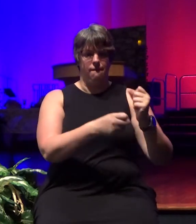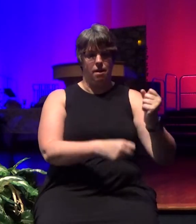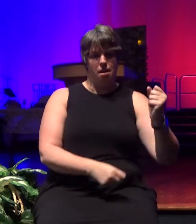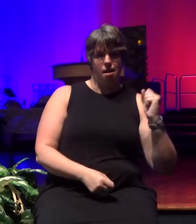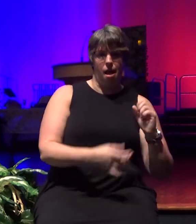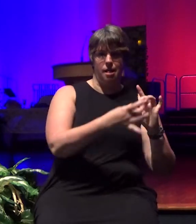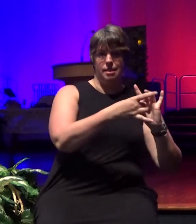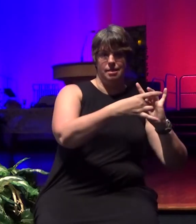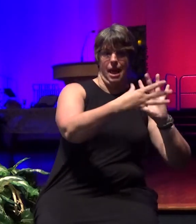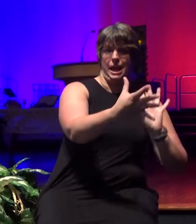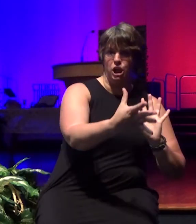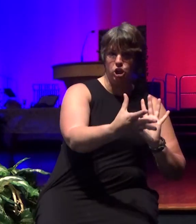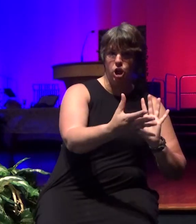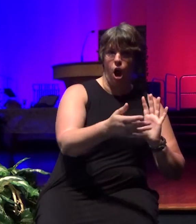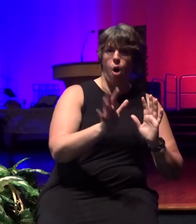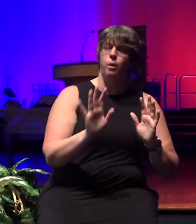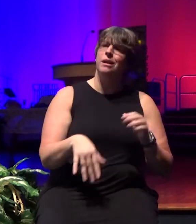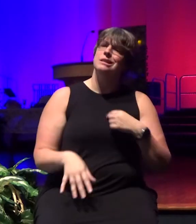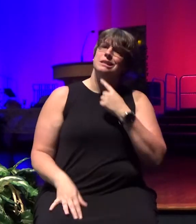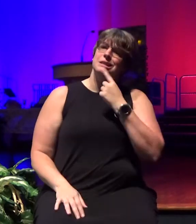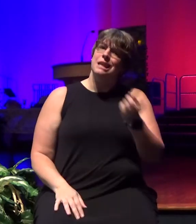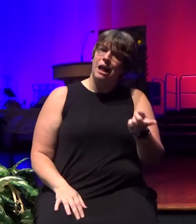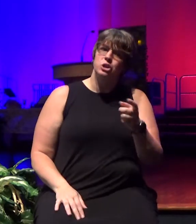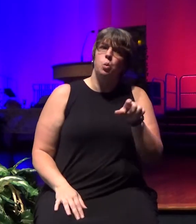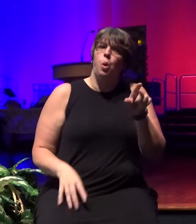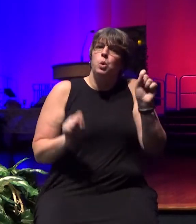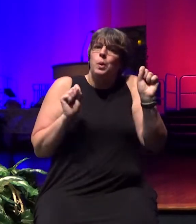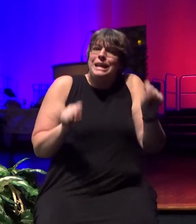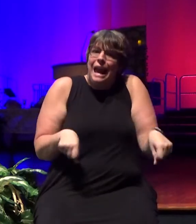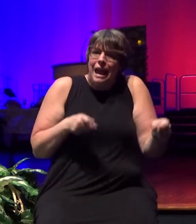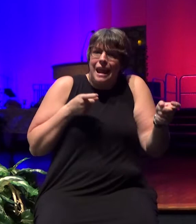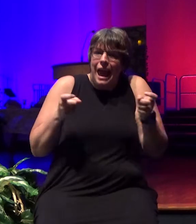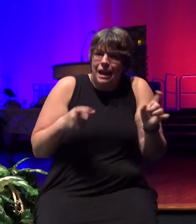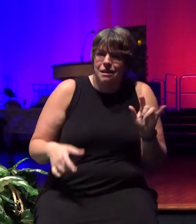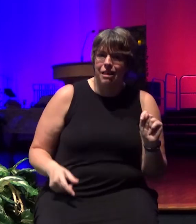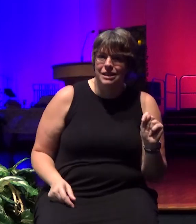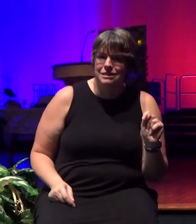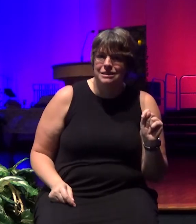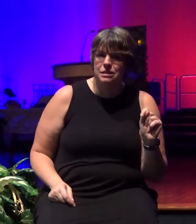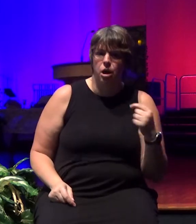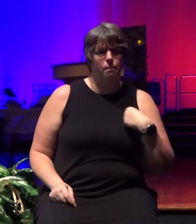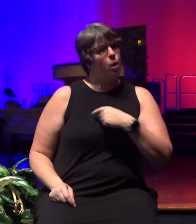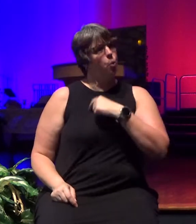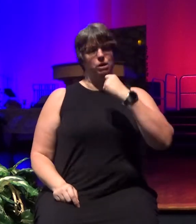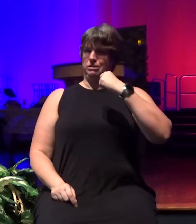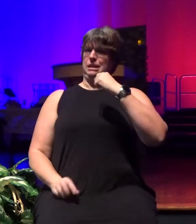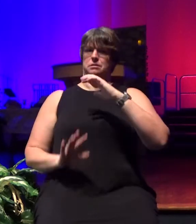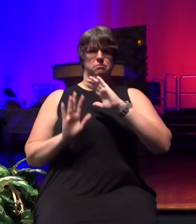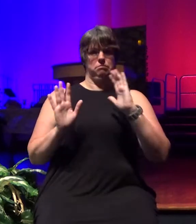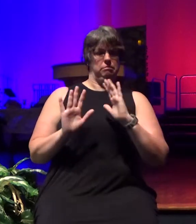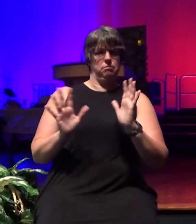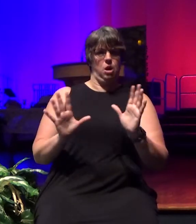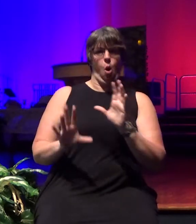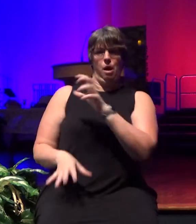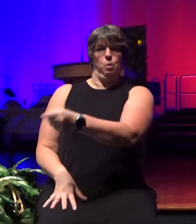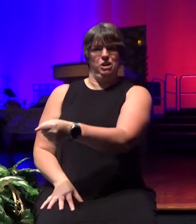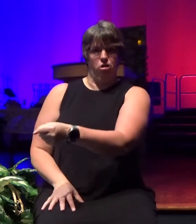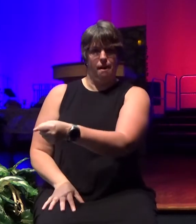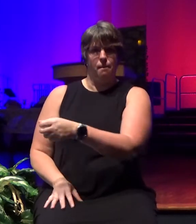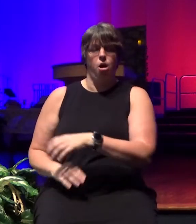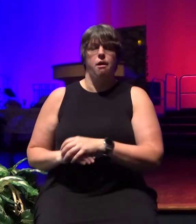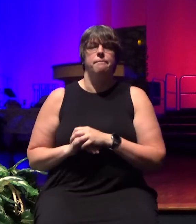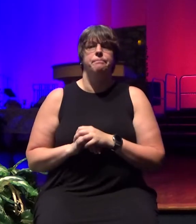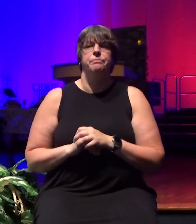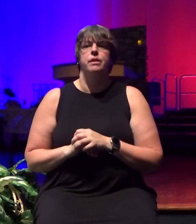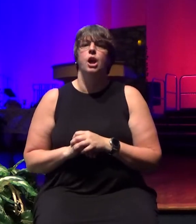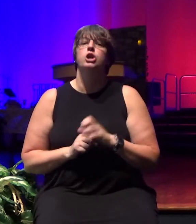you can handle this yourself. And we resist that. And so one of the questions I encourage you to explore was, what am I clinging to?